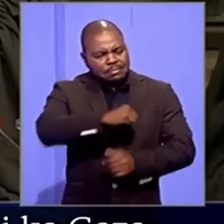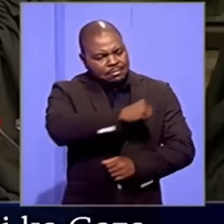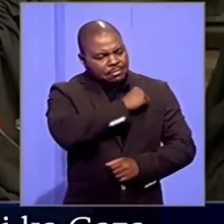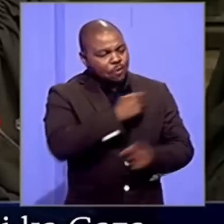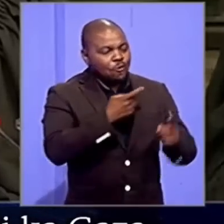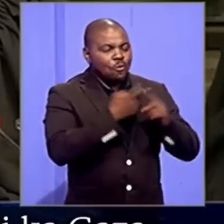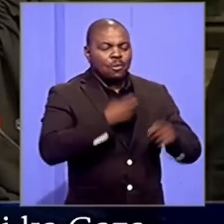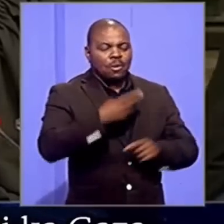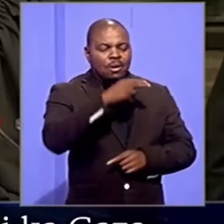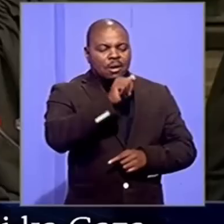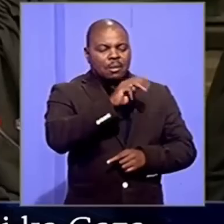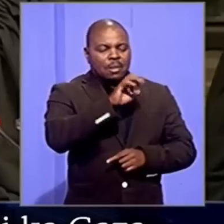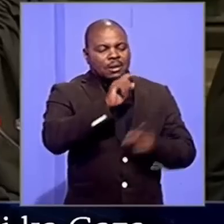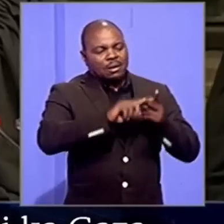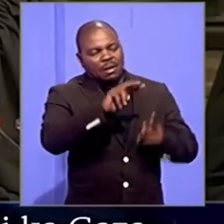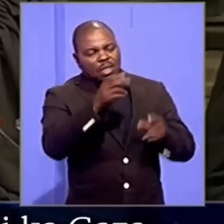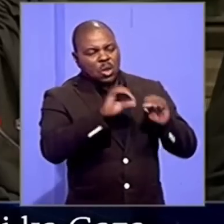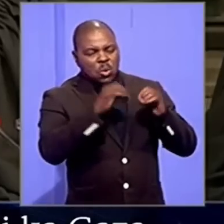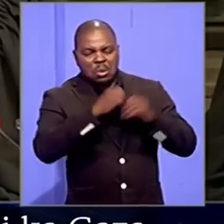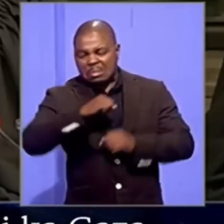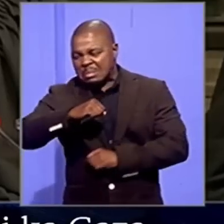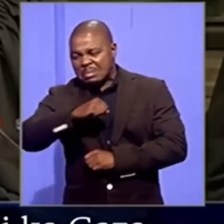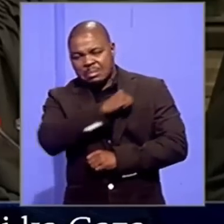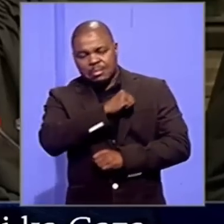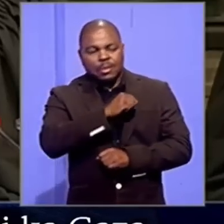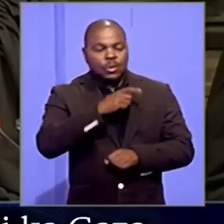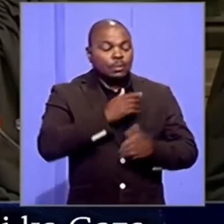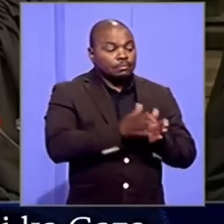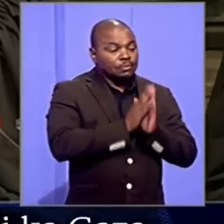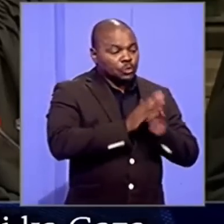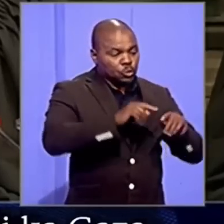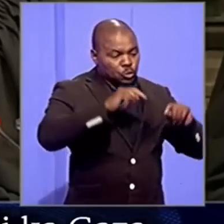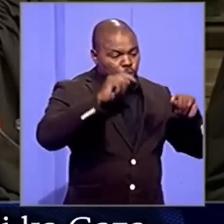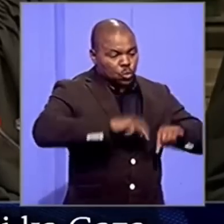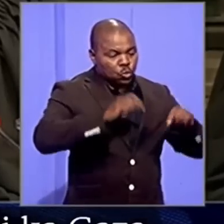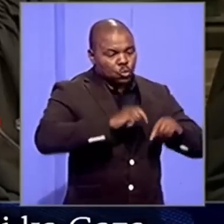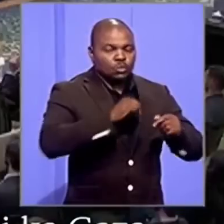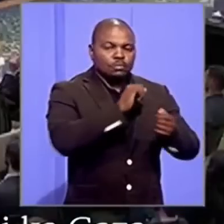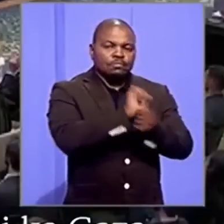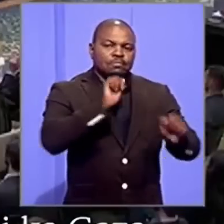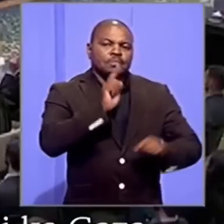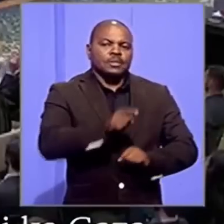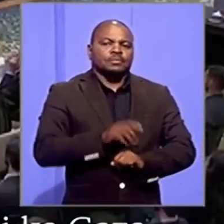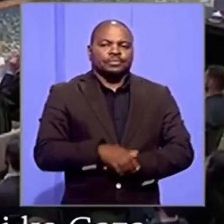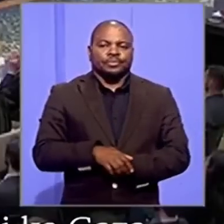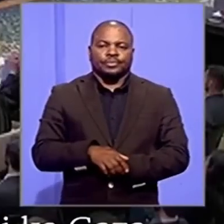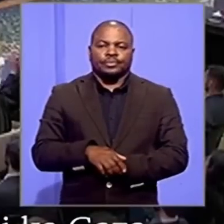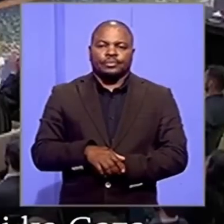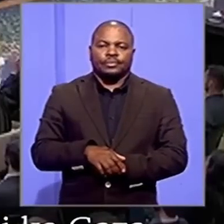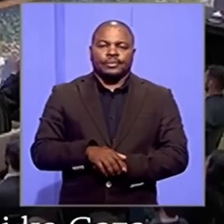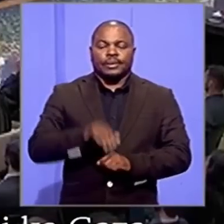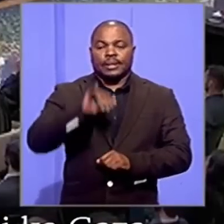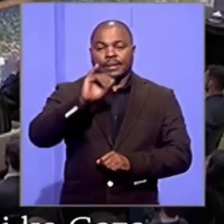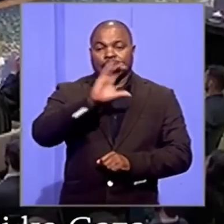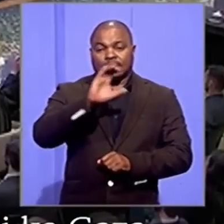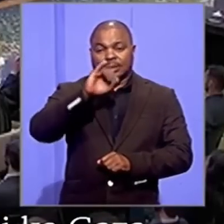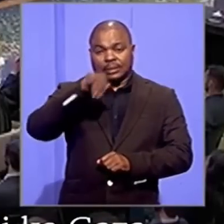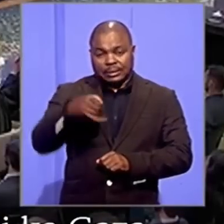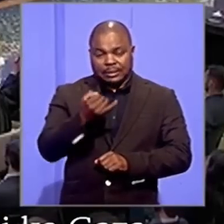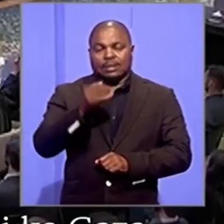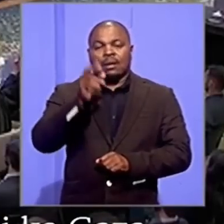Hamas and other armed groups, and calls for their immediate and unconditional release. Go le bjalo ICJ e